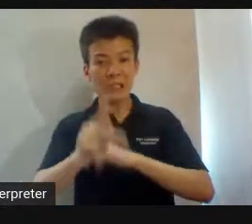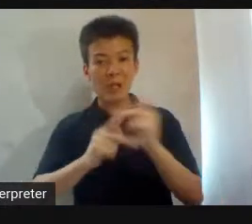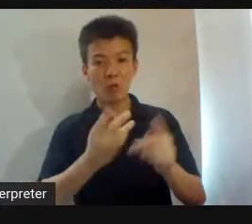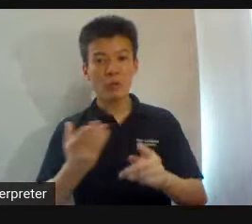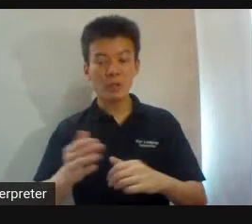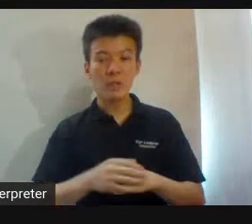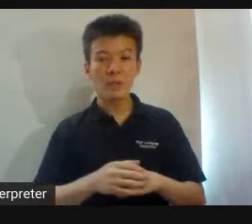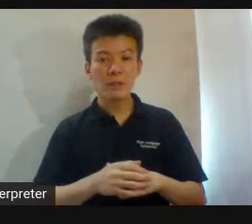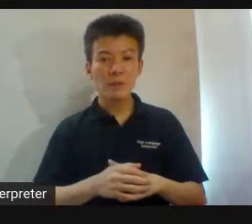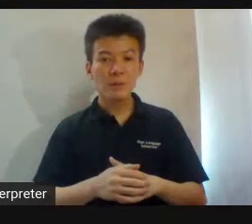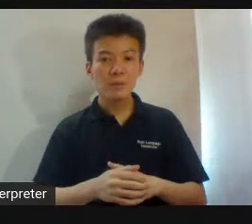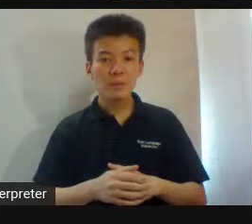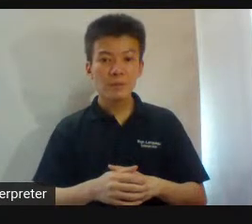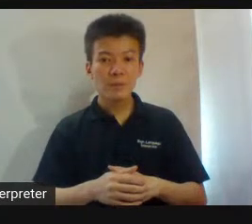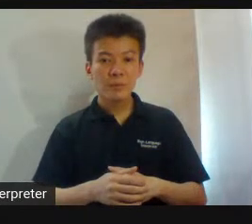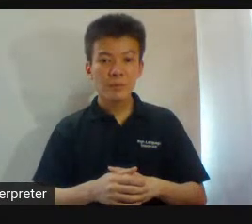but